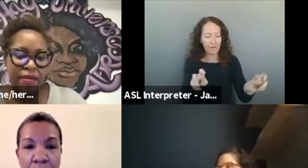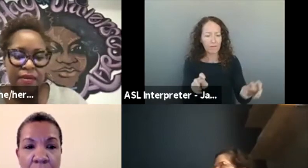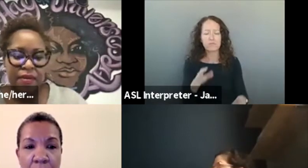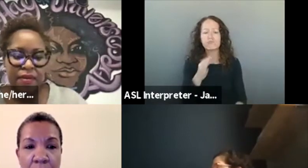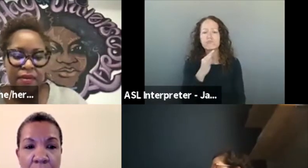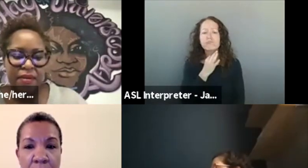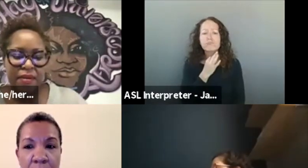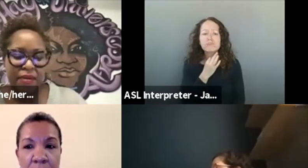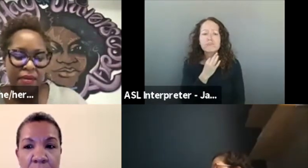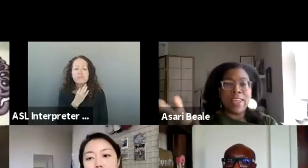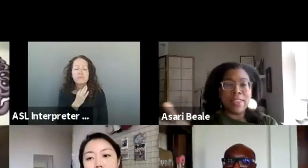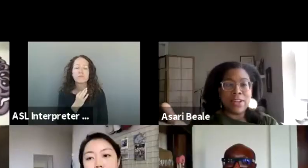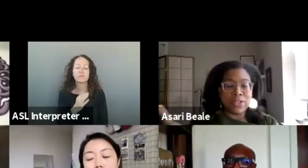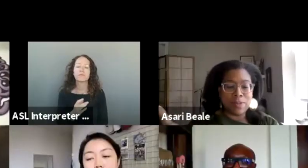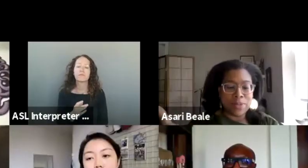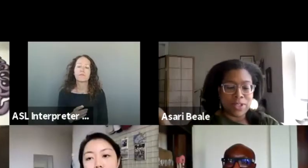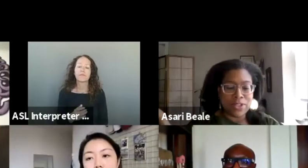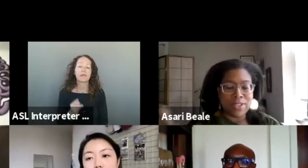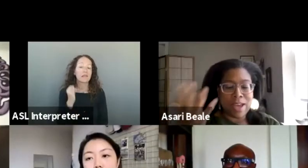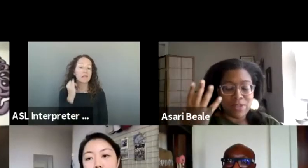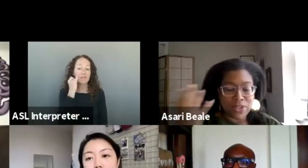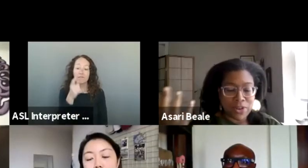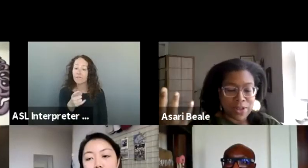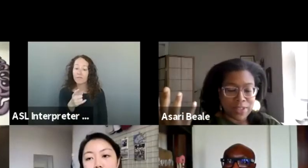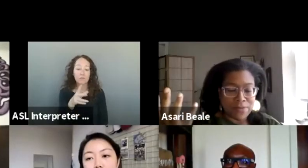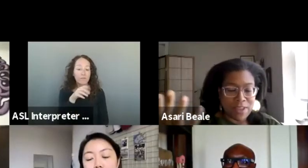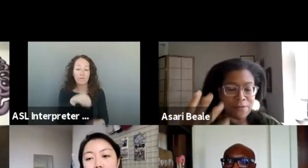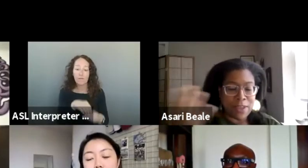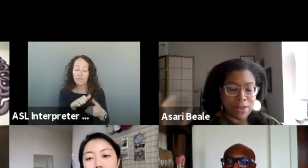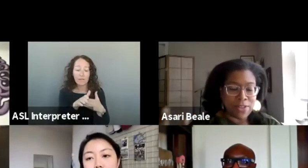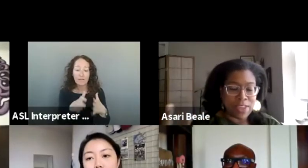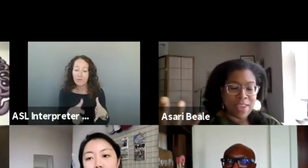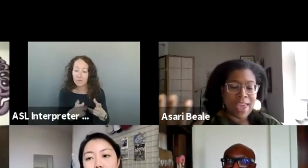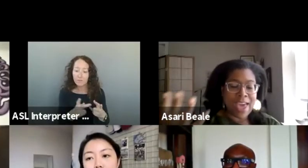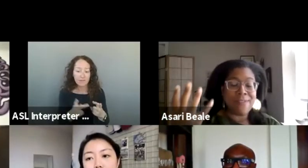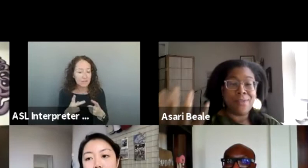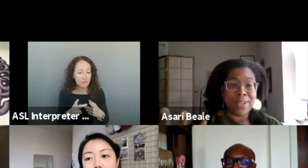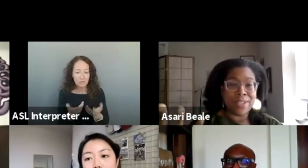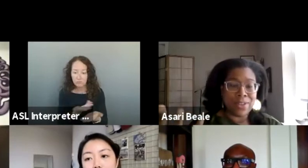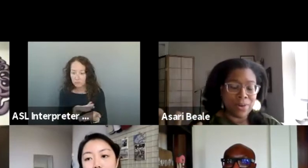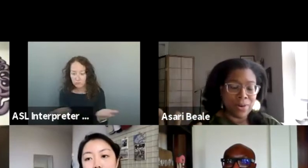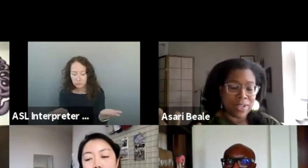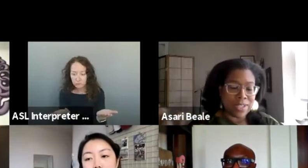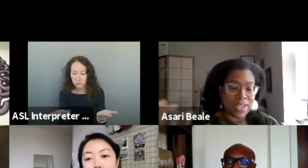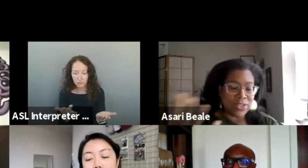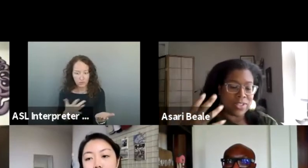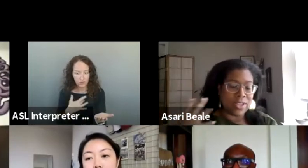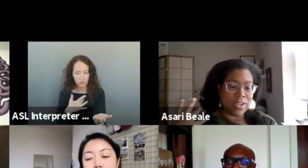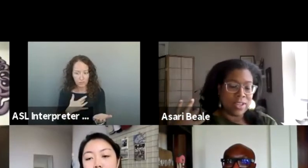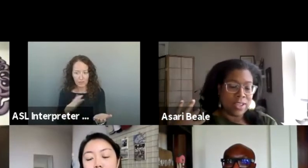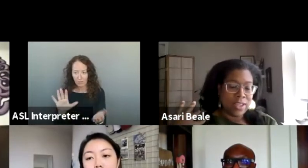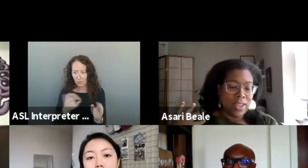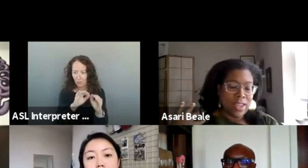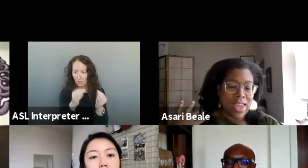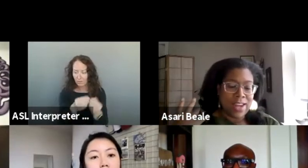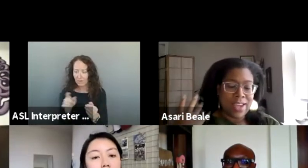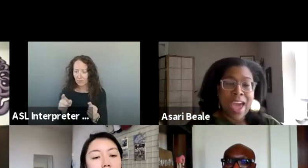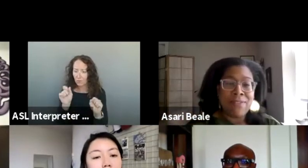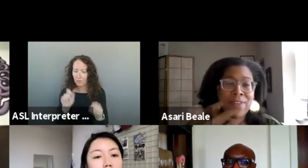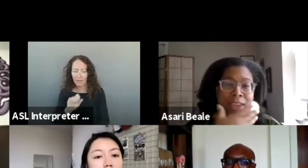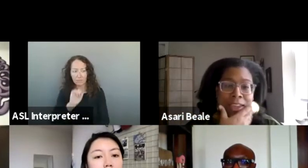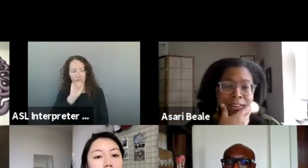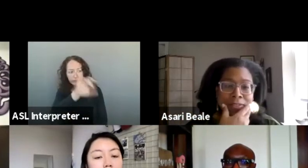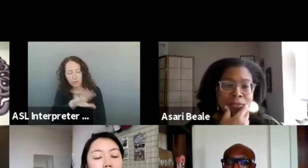For folks who aren't necessarily in leadership positions, I'm just curious if they feel that they have a voice in their organizations and